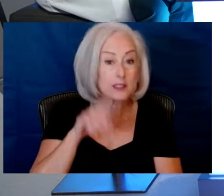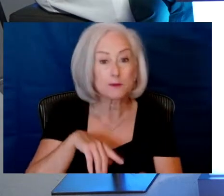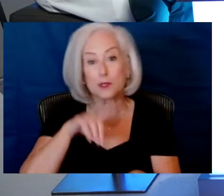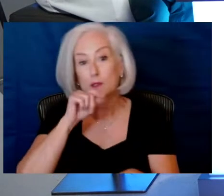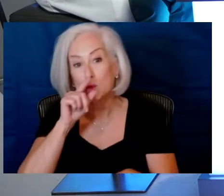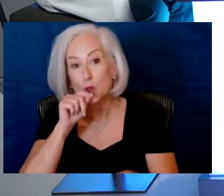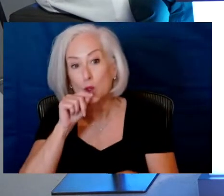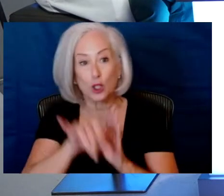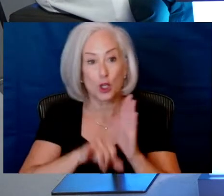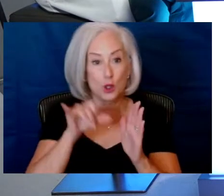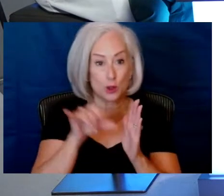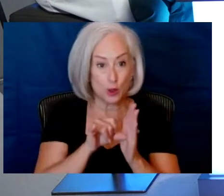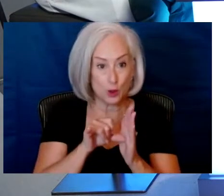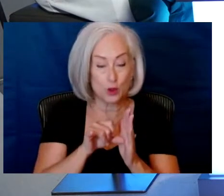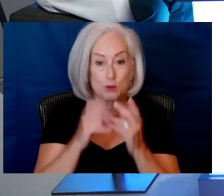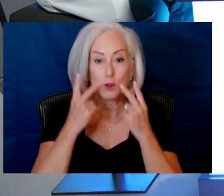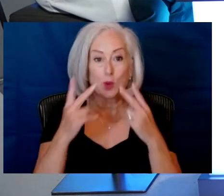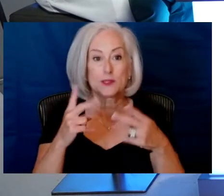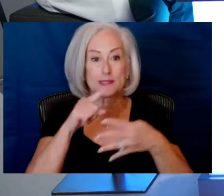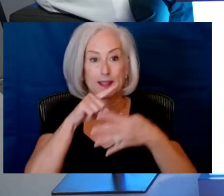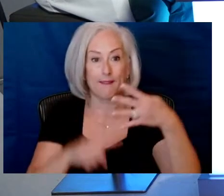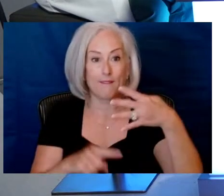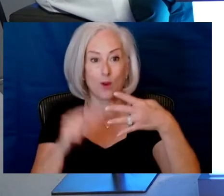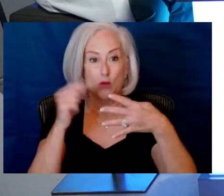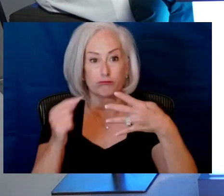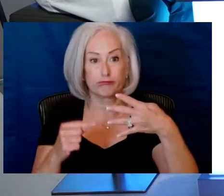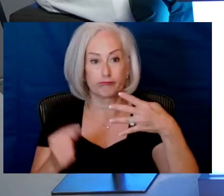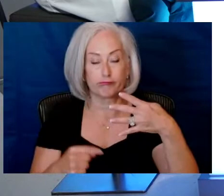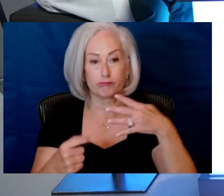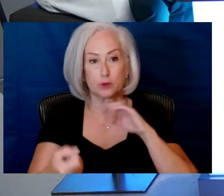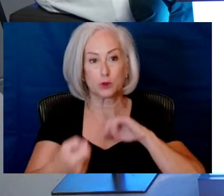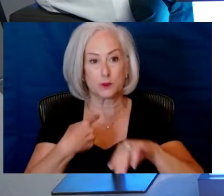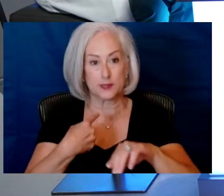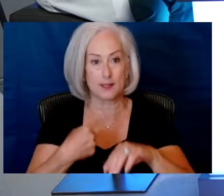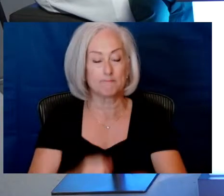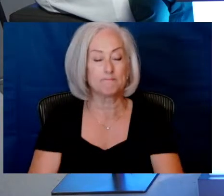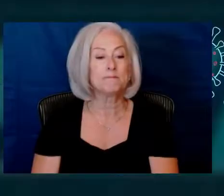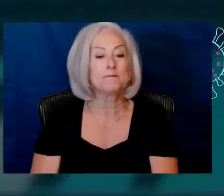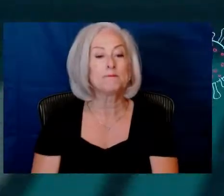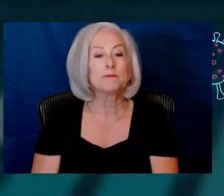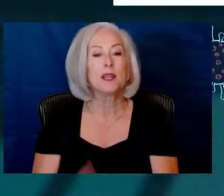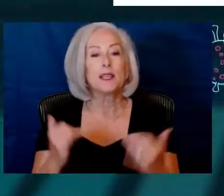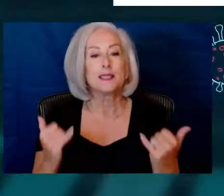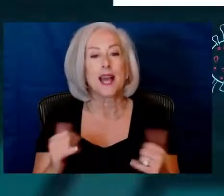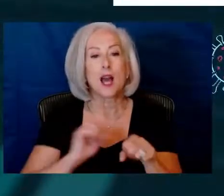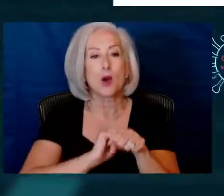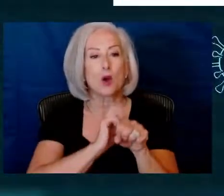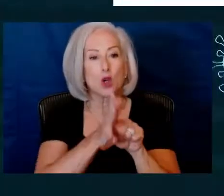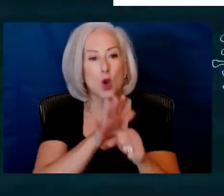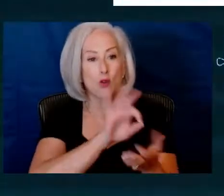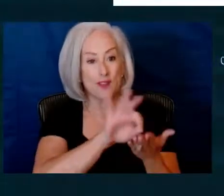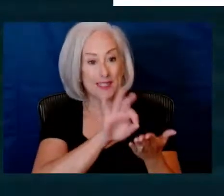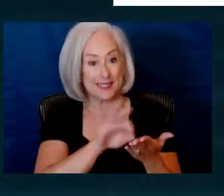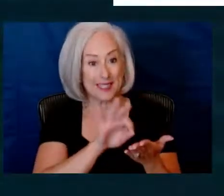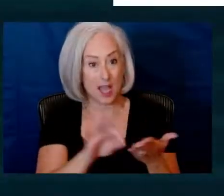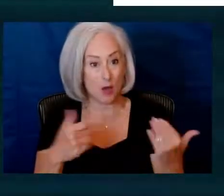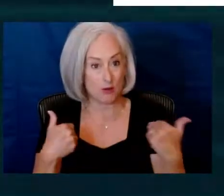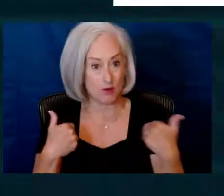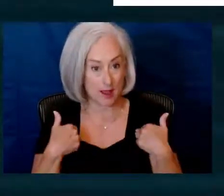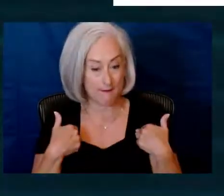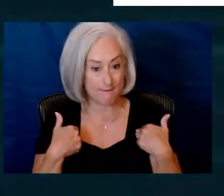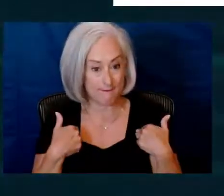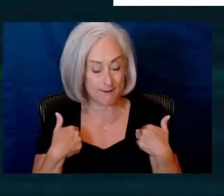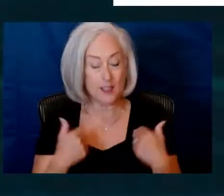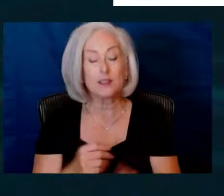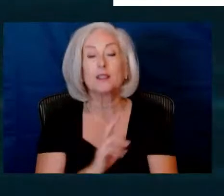the links are there on your screen as well. So right now, let's check our COVID count. Certainly in the hospital, we know